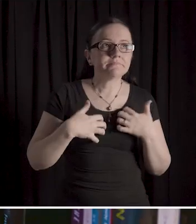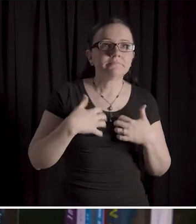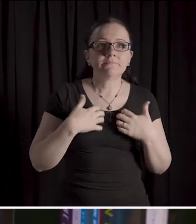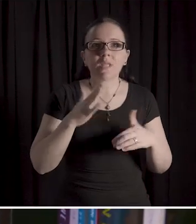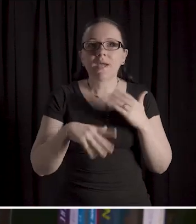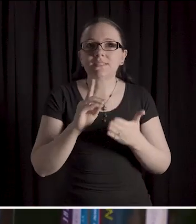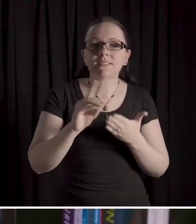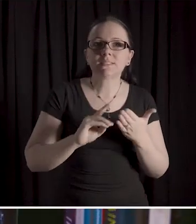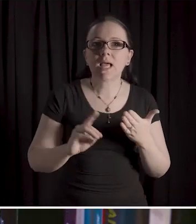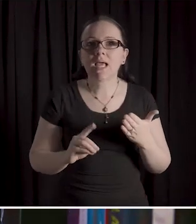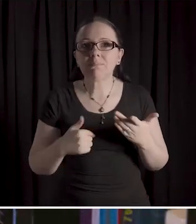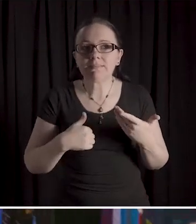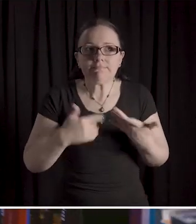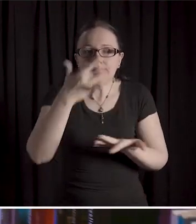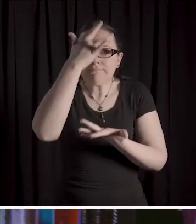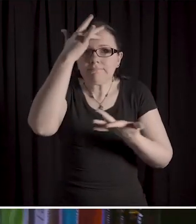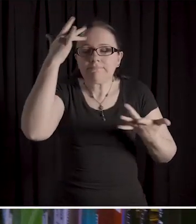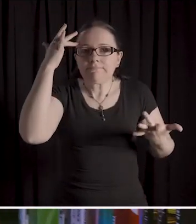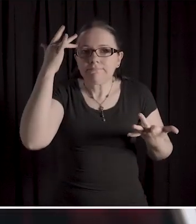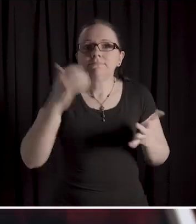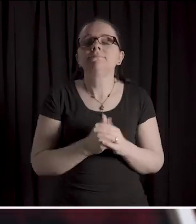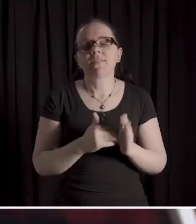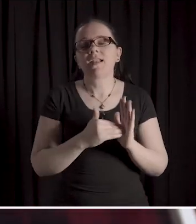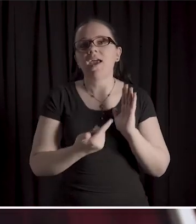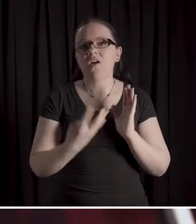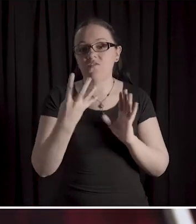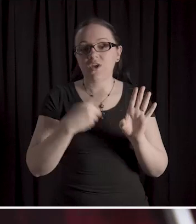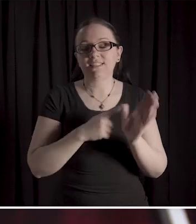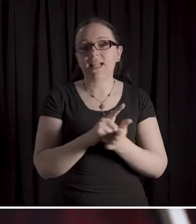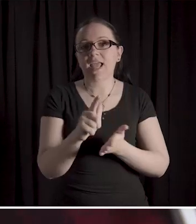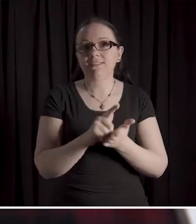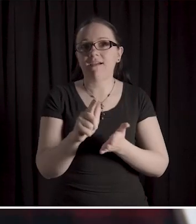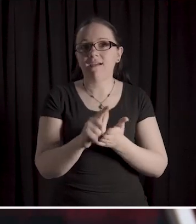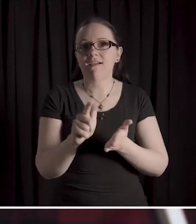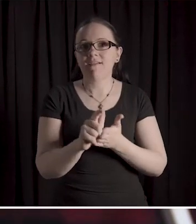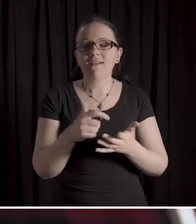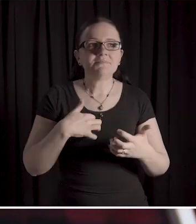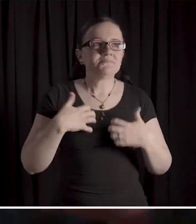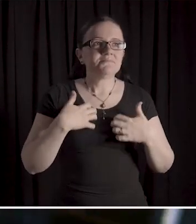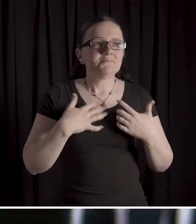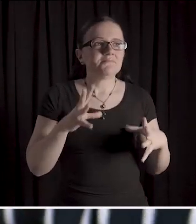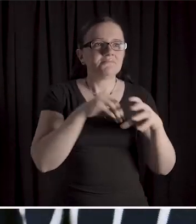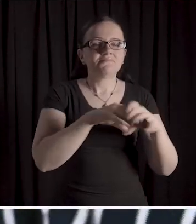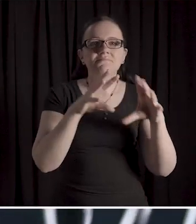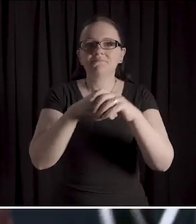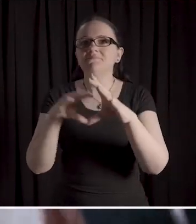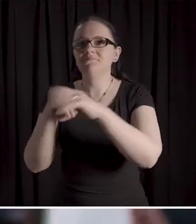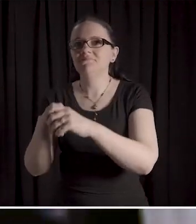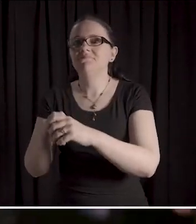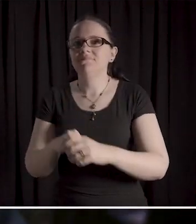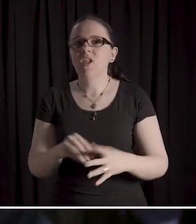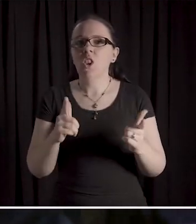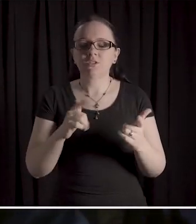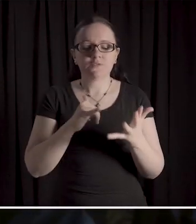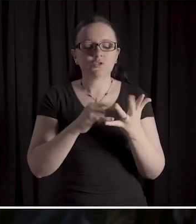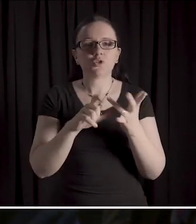purely passionate about design but don't know much about the industry, to now 4 years later, I work with social enterprises and being